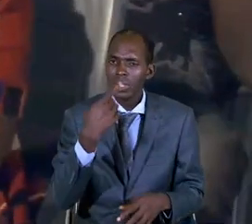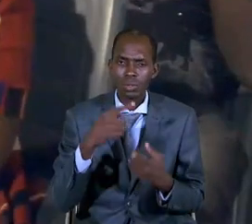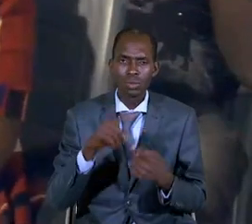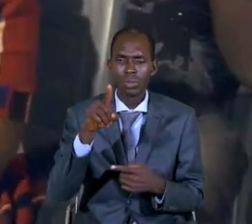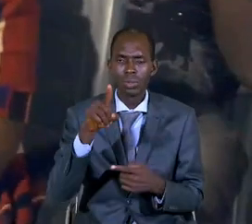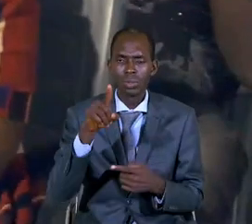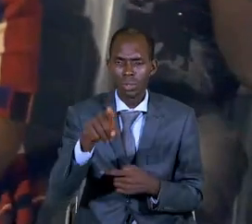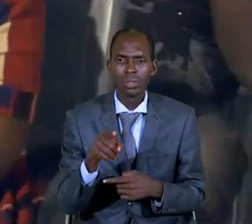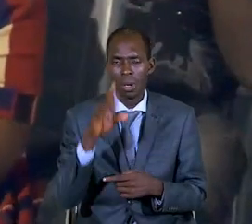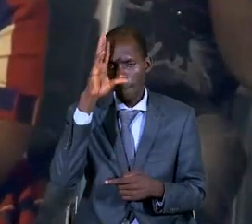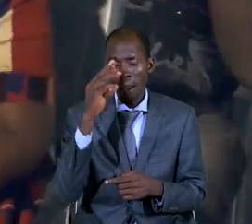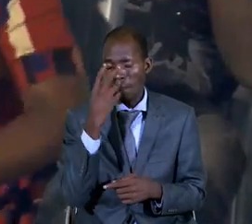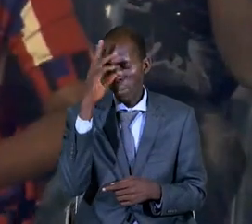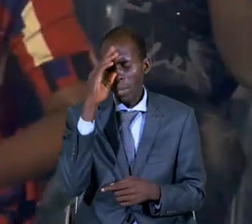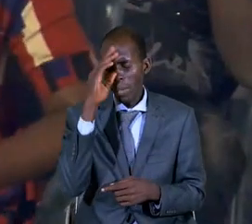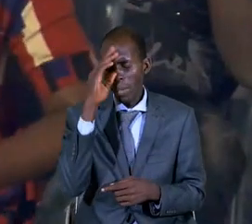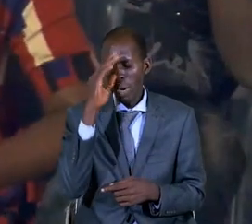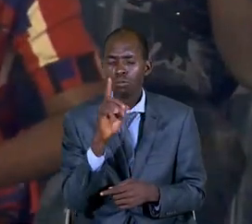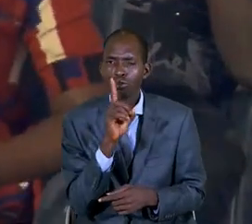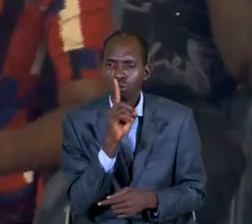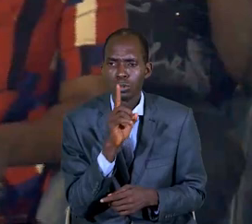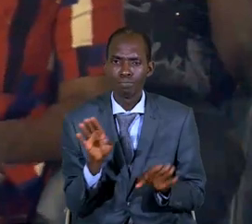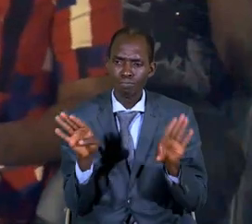hold his peace.